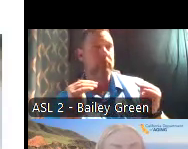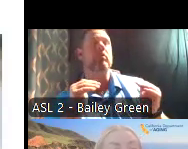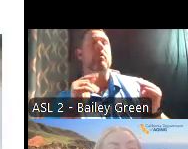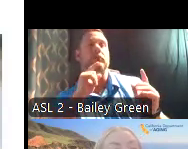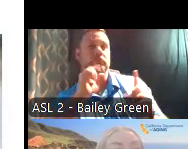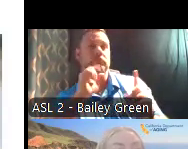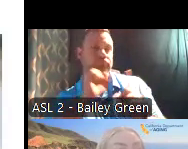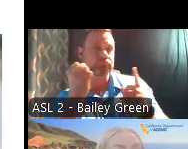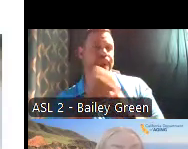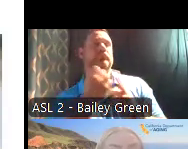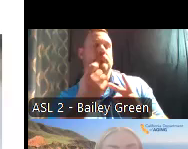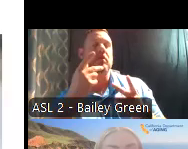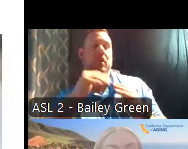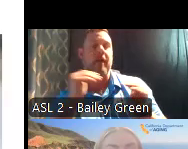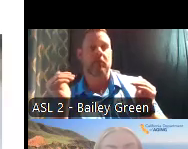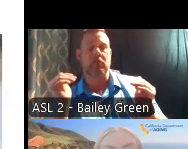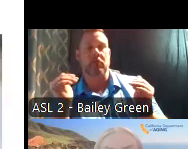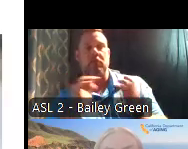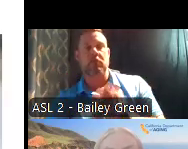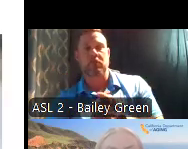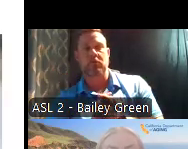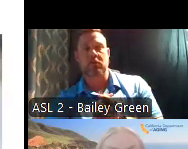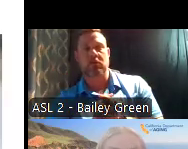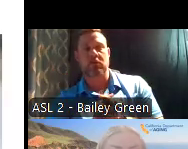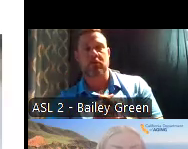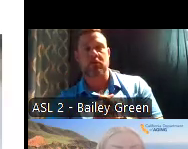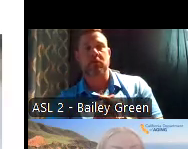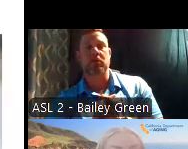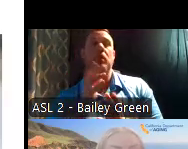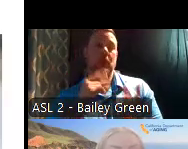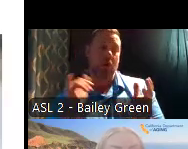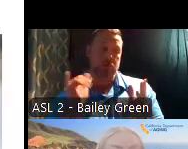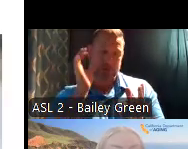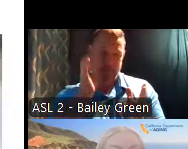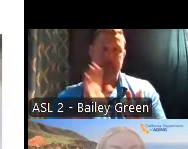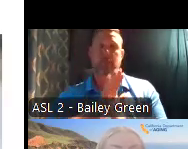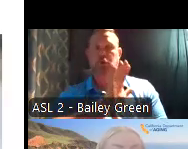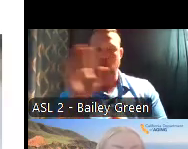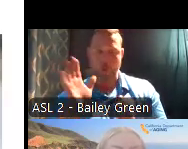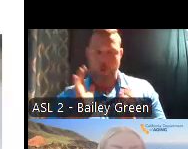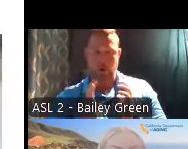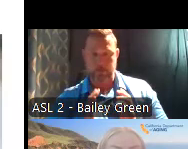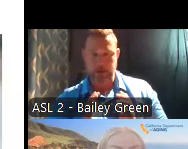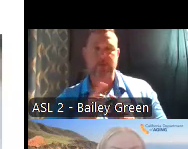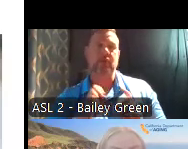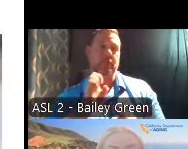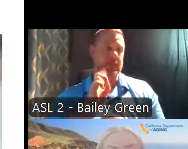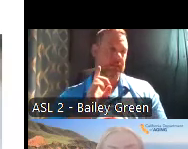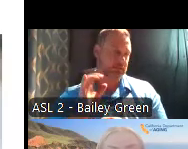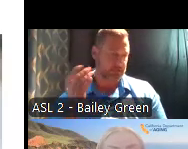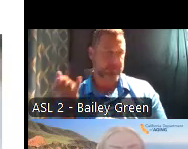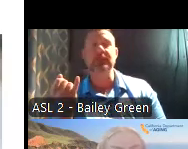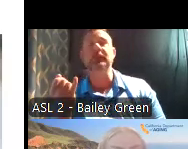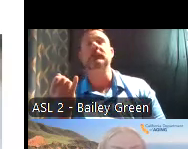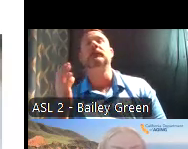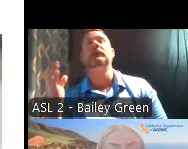level. This is also that day that we're going to hear from your committee. We're going to hear again from EDJCC. We